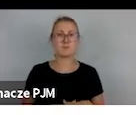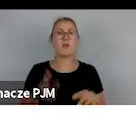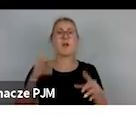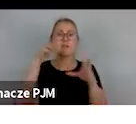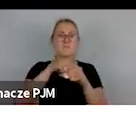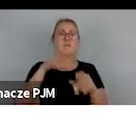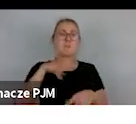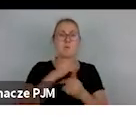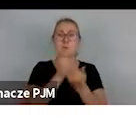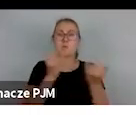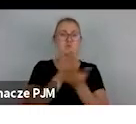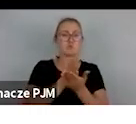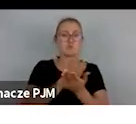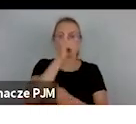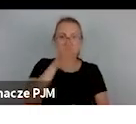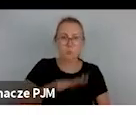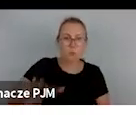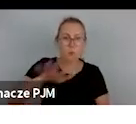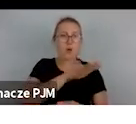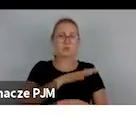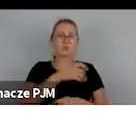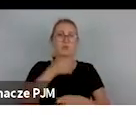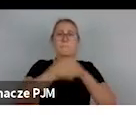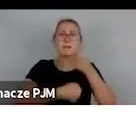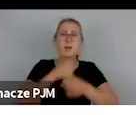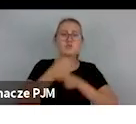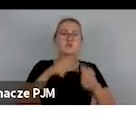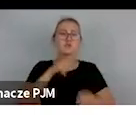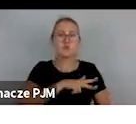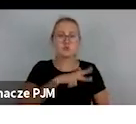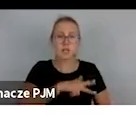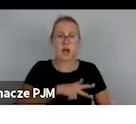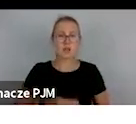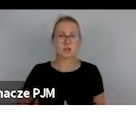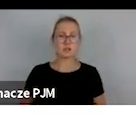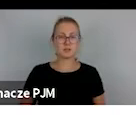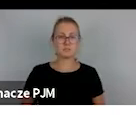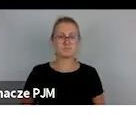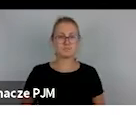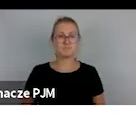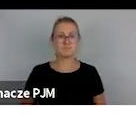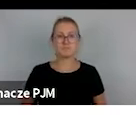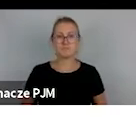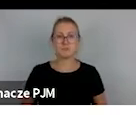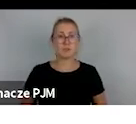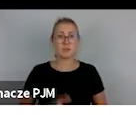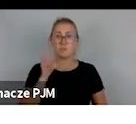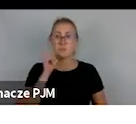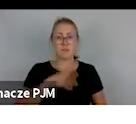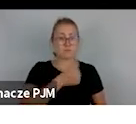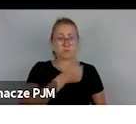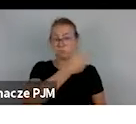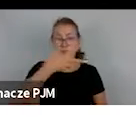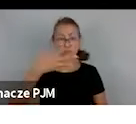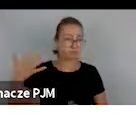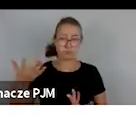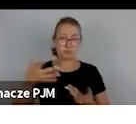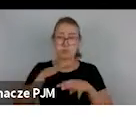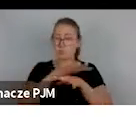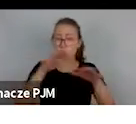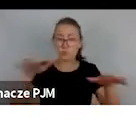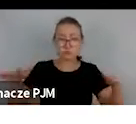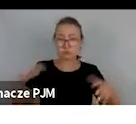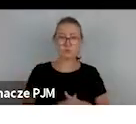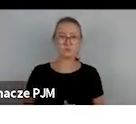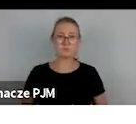workers, hundreds of, in fact, thousands of social workers across the country. And then we engaged in policy advocacy